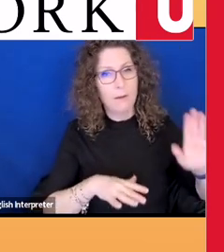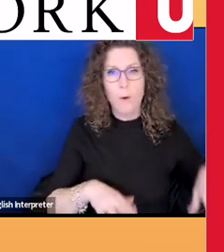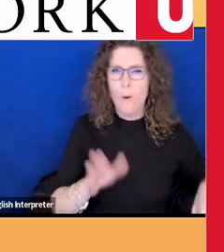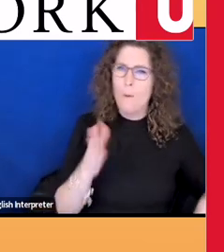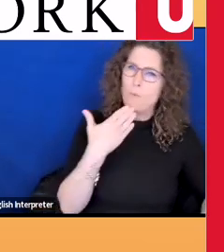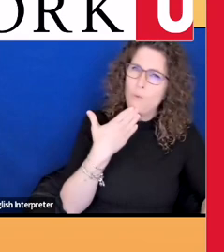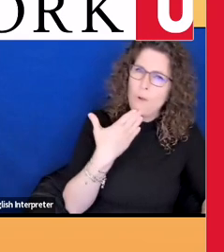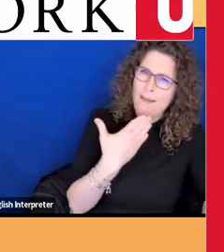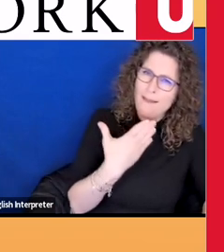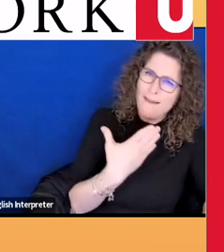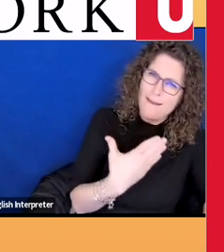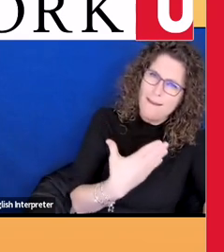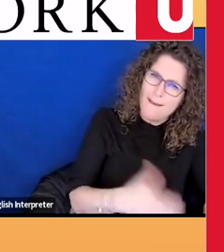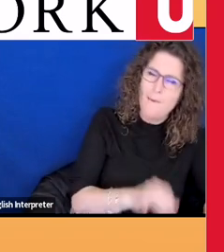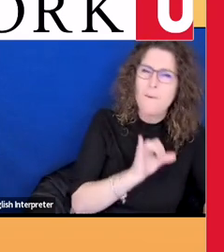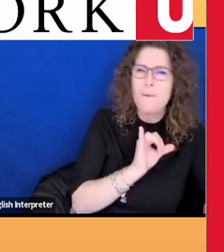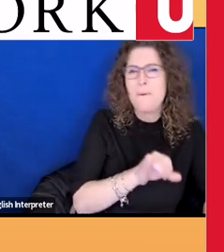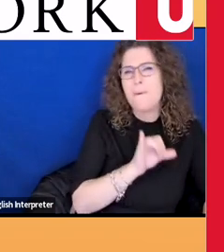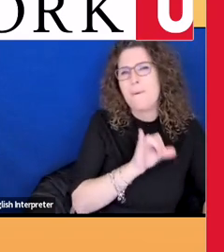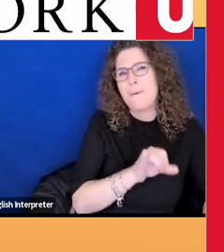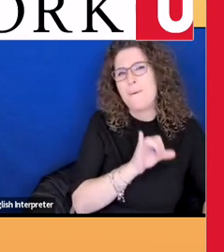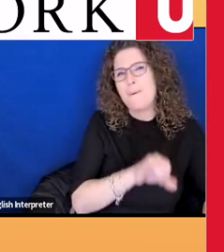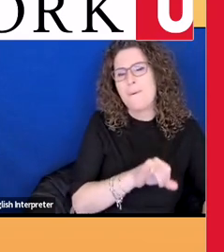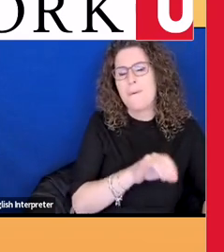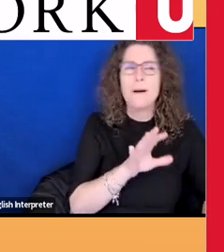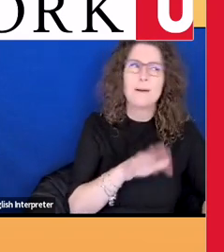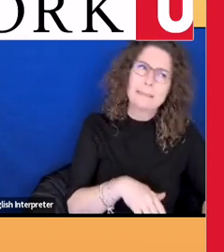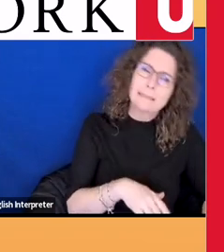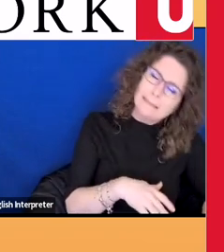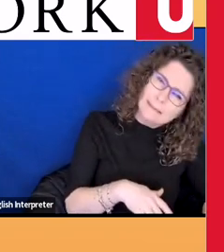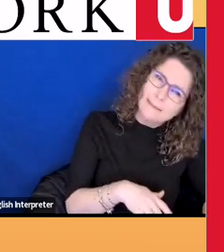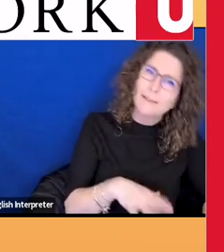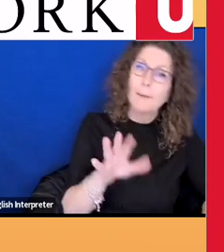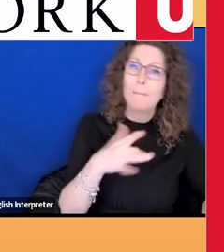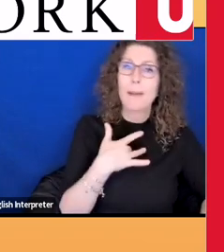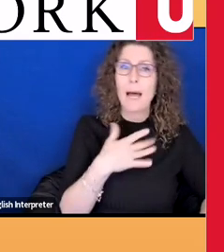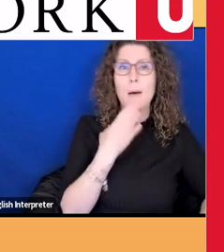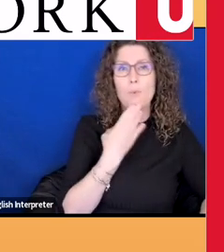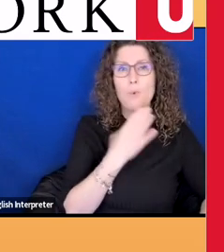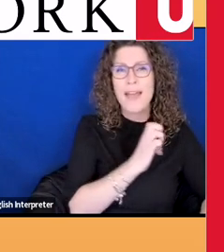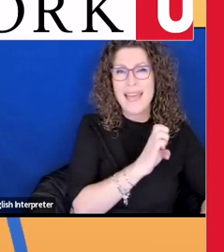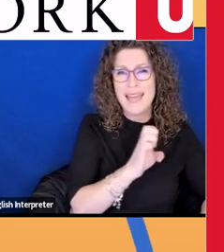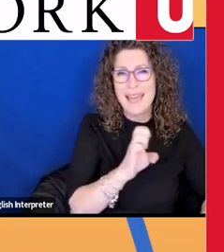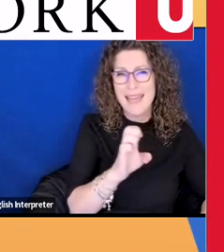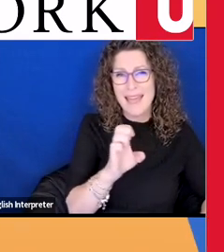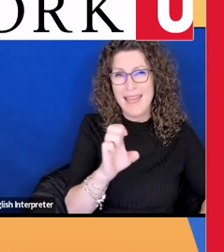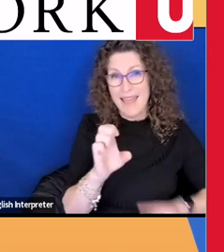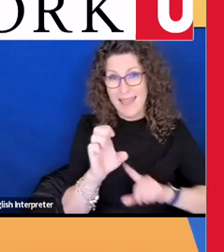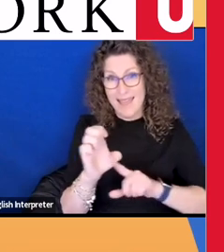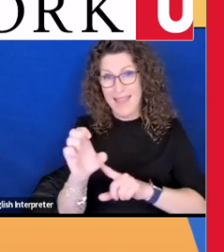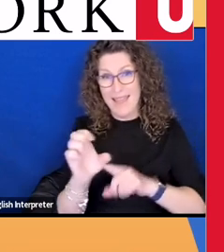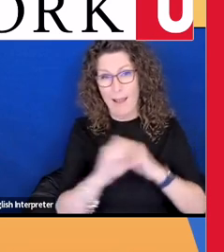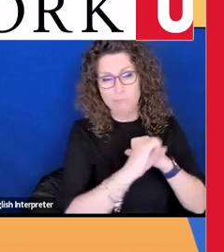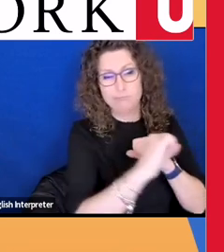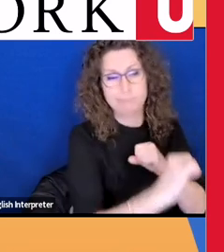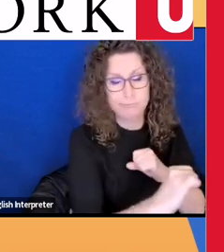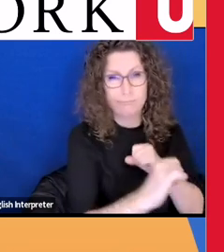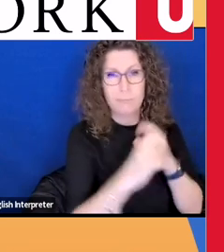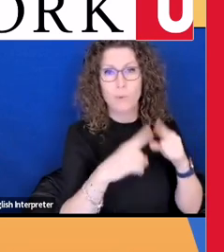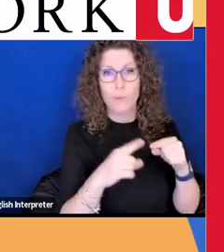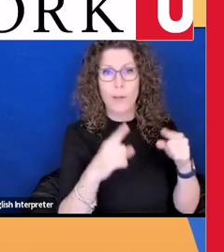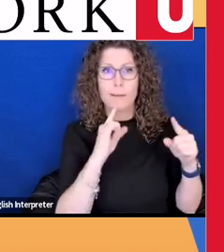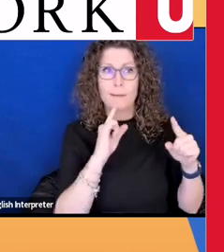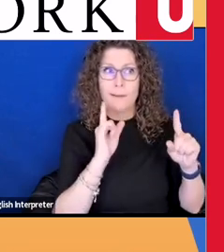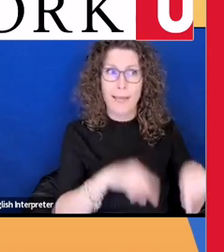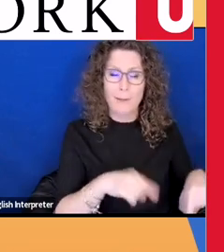Bueno, she said, extending the E as she always does when the answer is complicated. Men